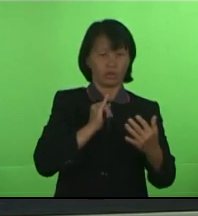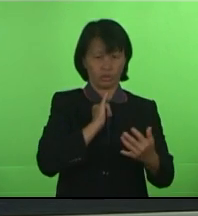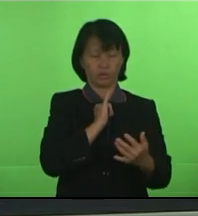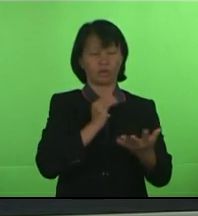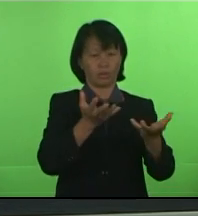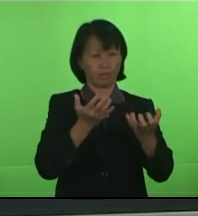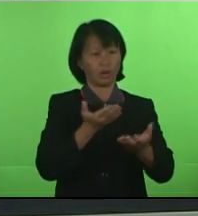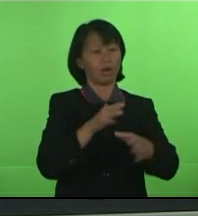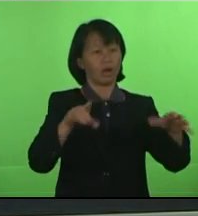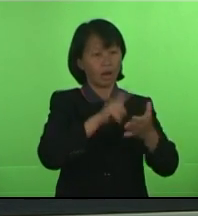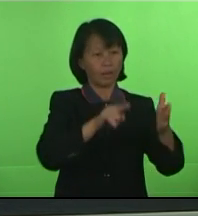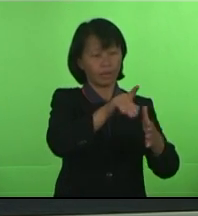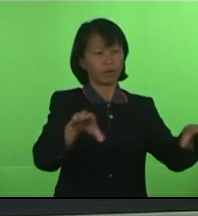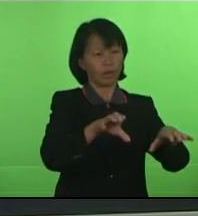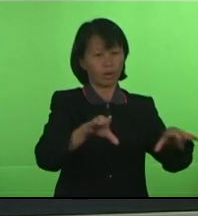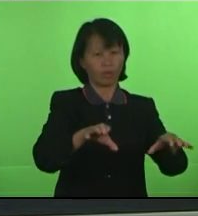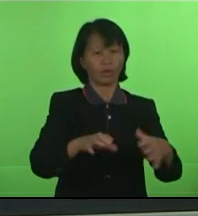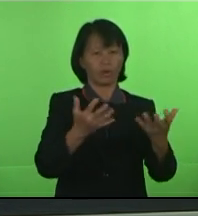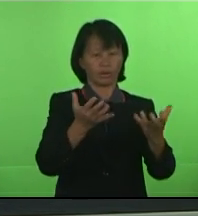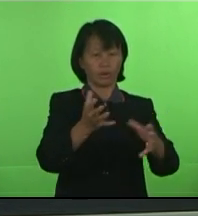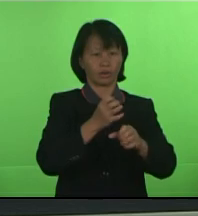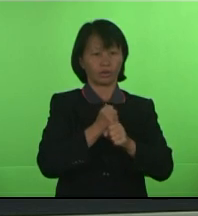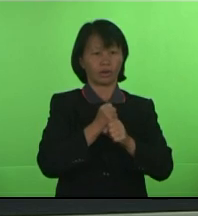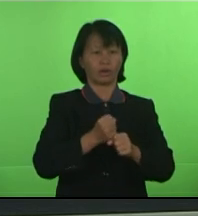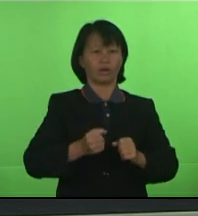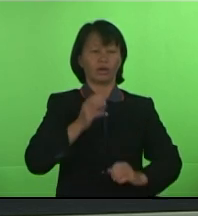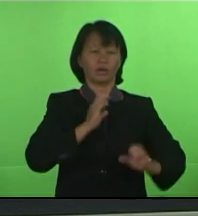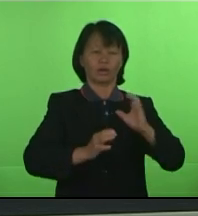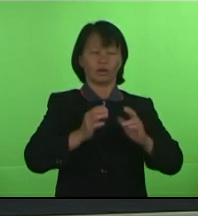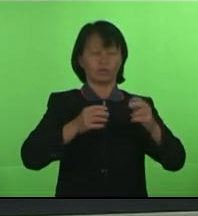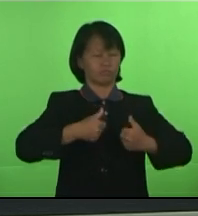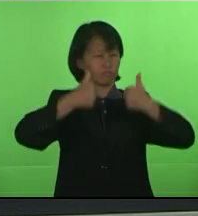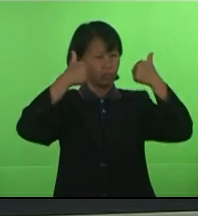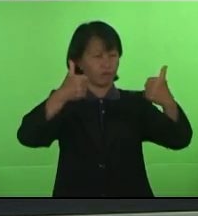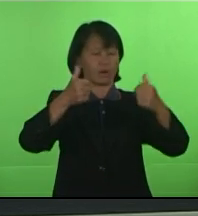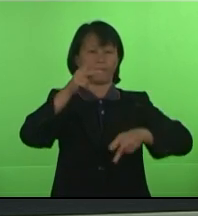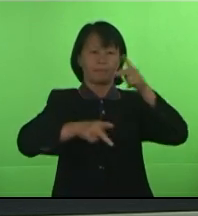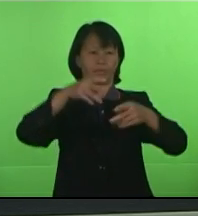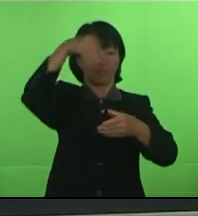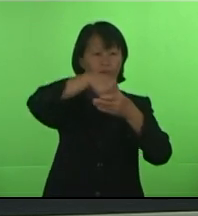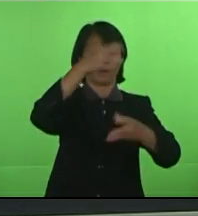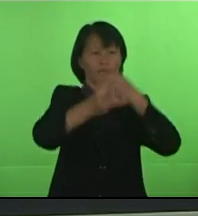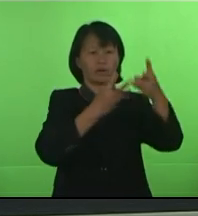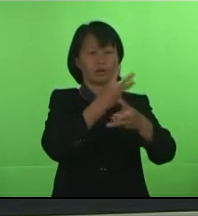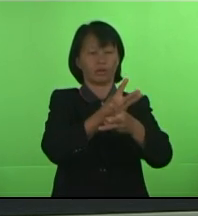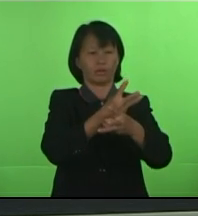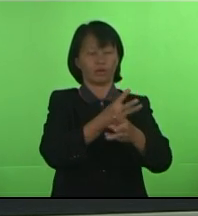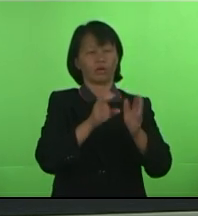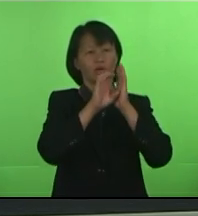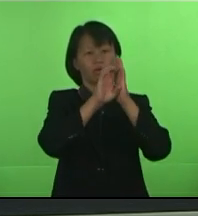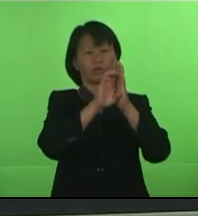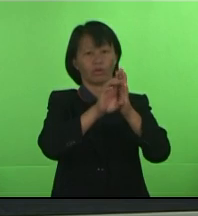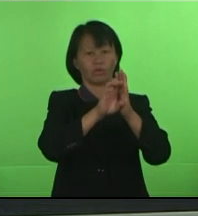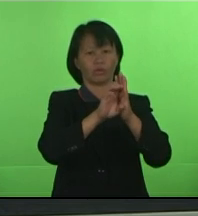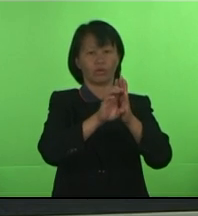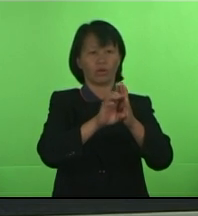do, let's get some inspiration from some of the great people in this world. For example, the all